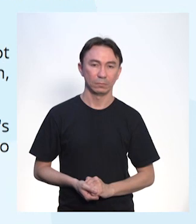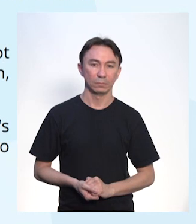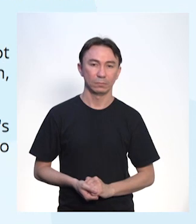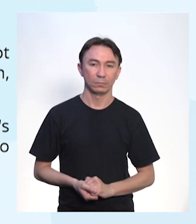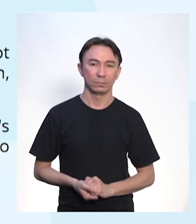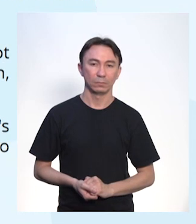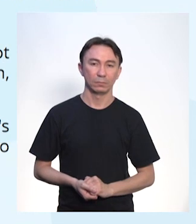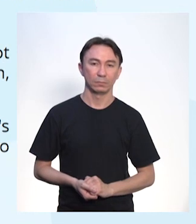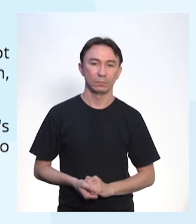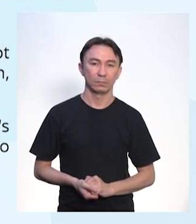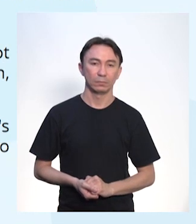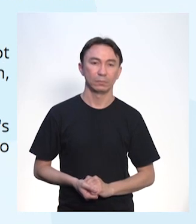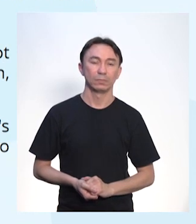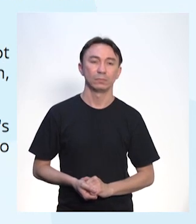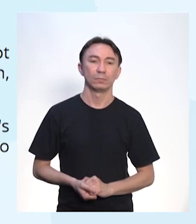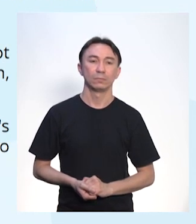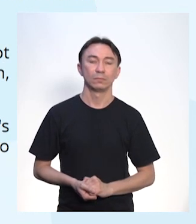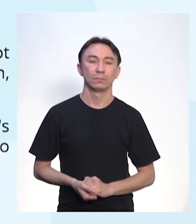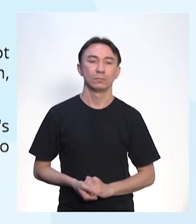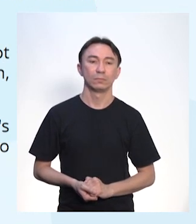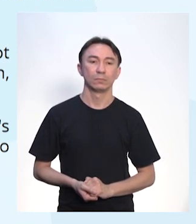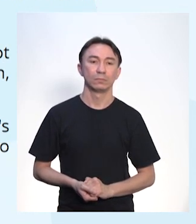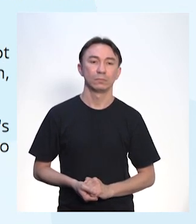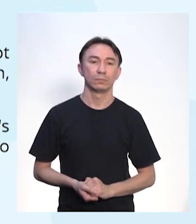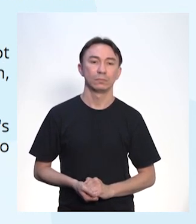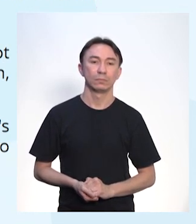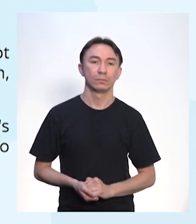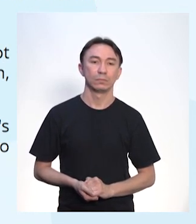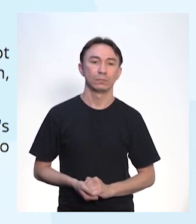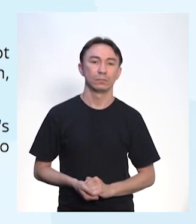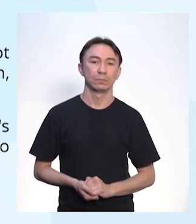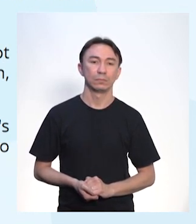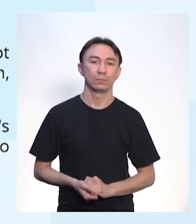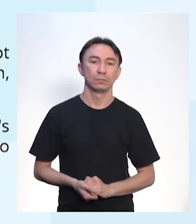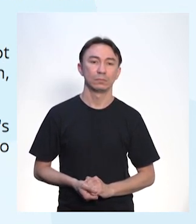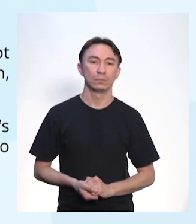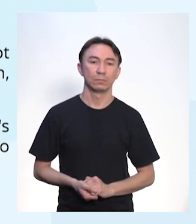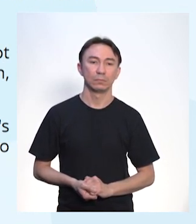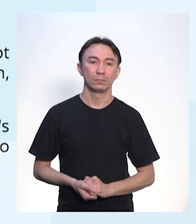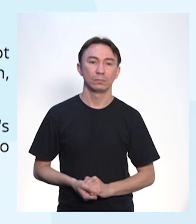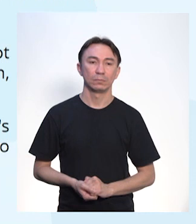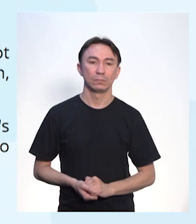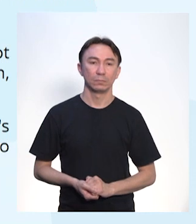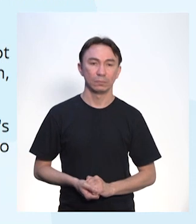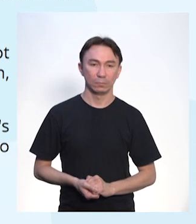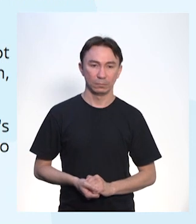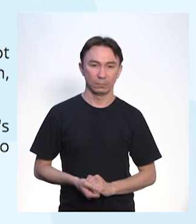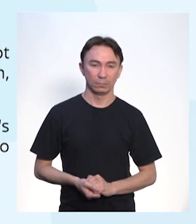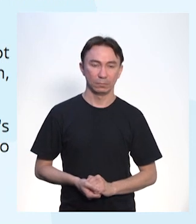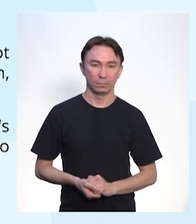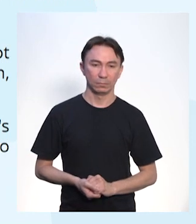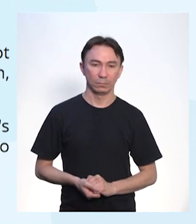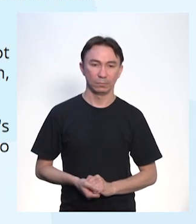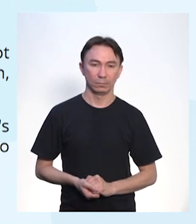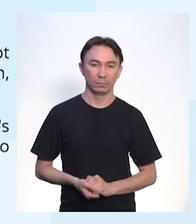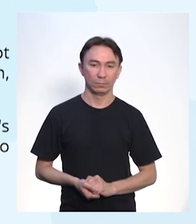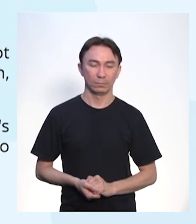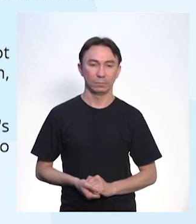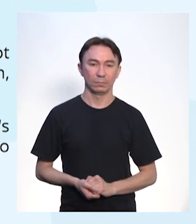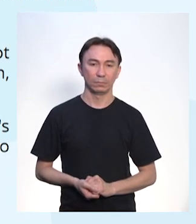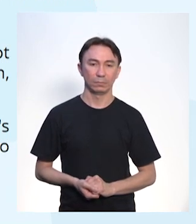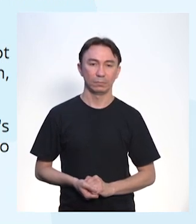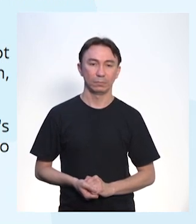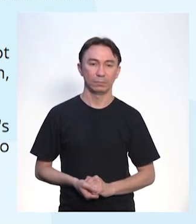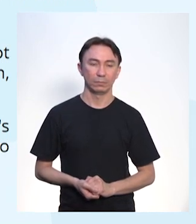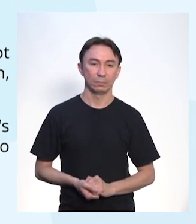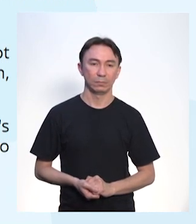on the environment. Solar energy also has some limitations. The amount of sunlight that arrives at